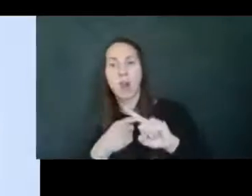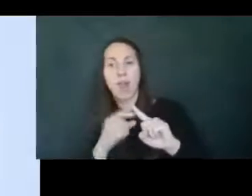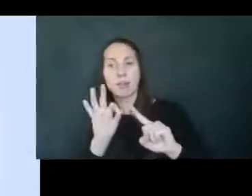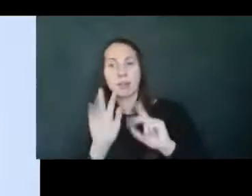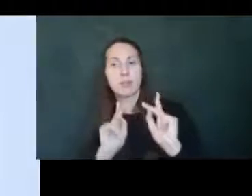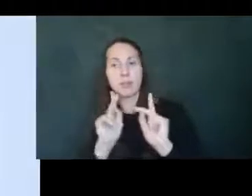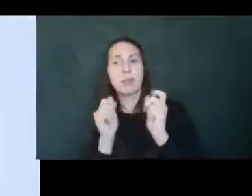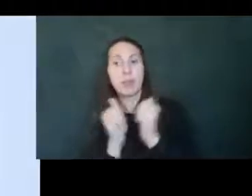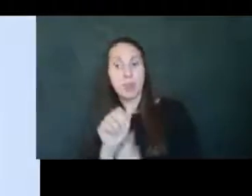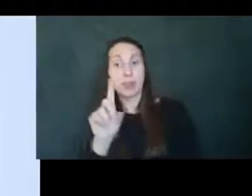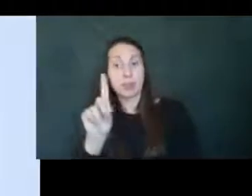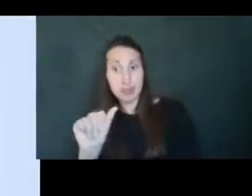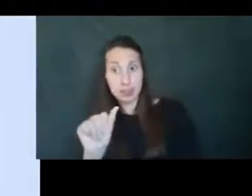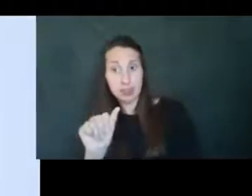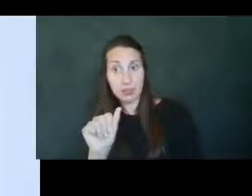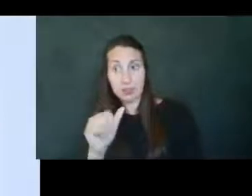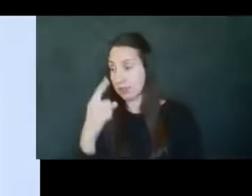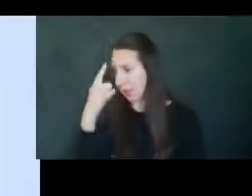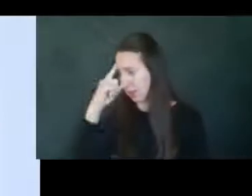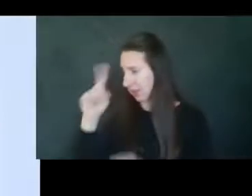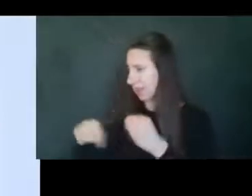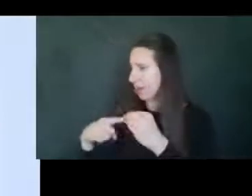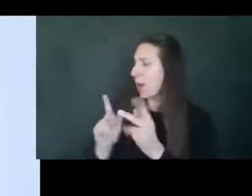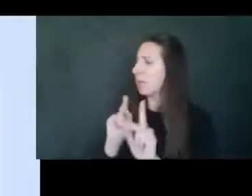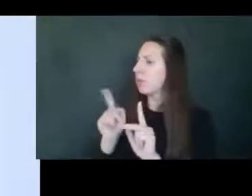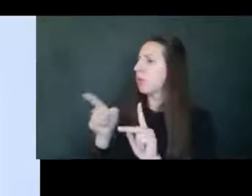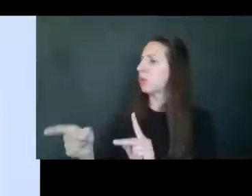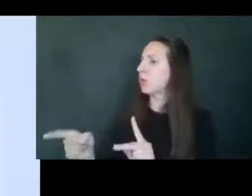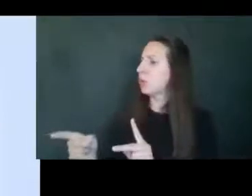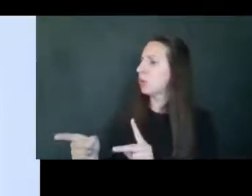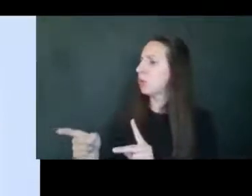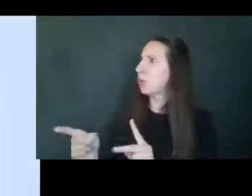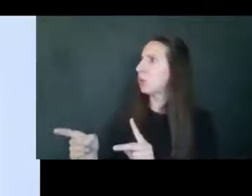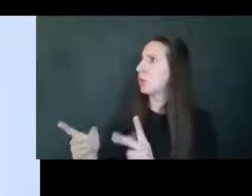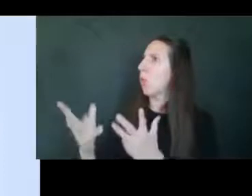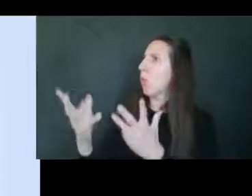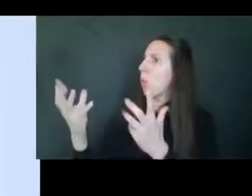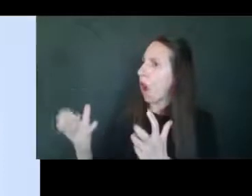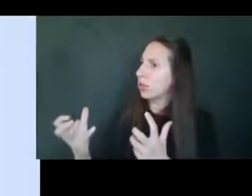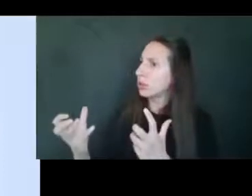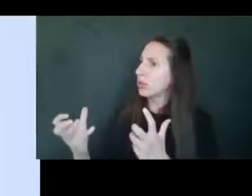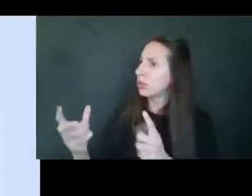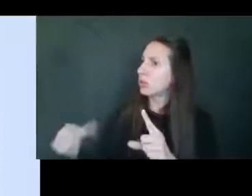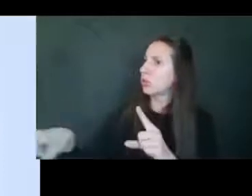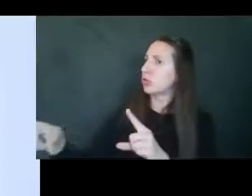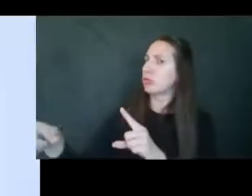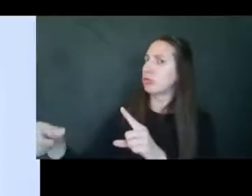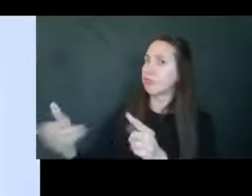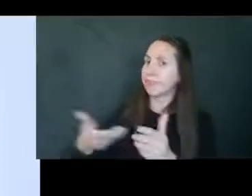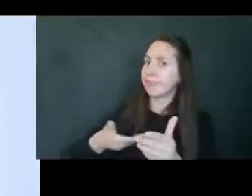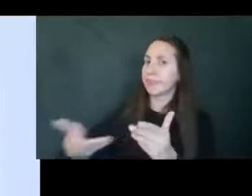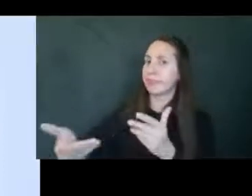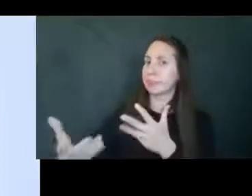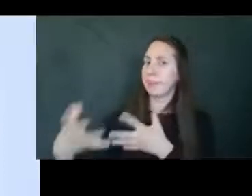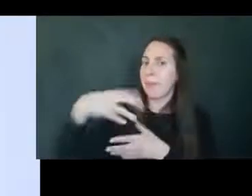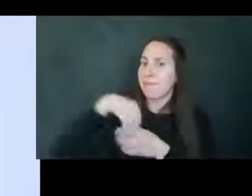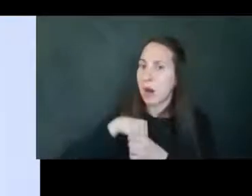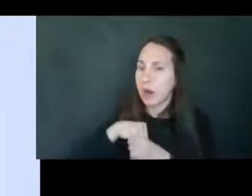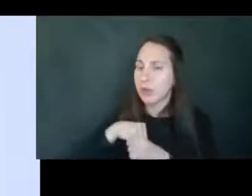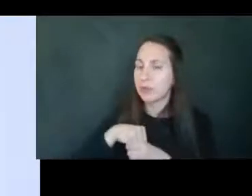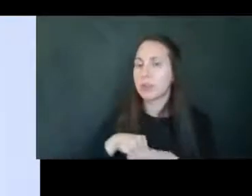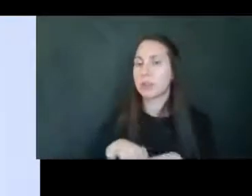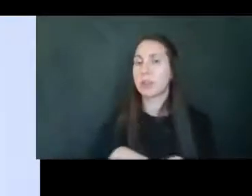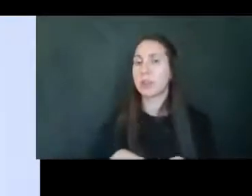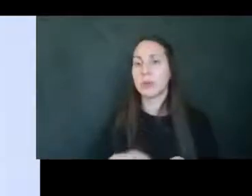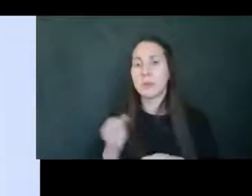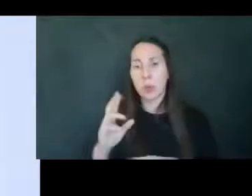of people you've been trying to get involved, but because of conversations you've had with them or heard, about